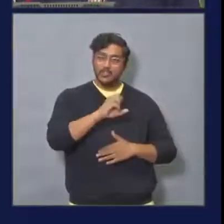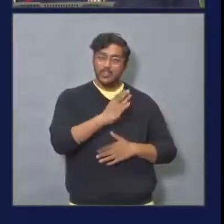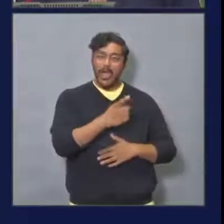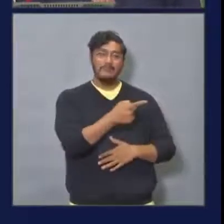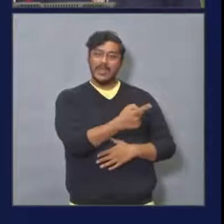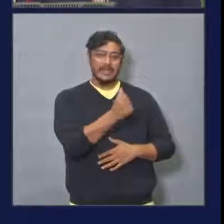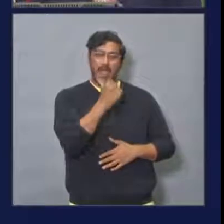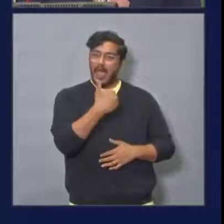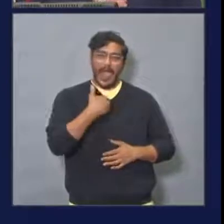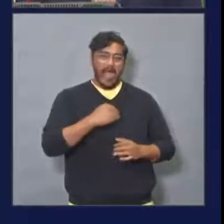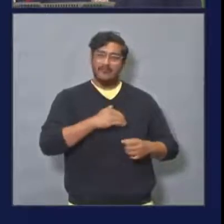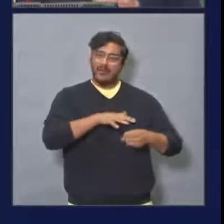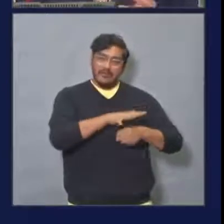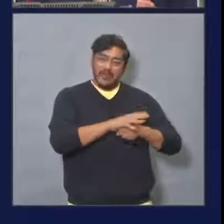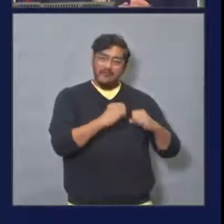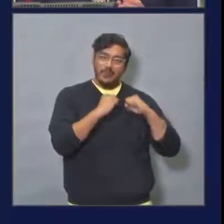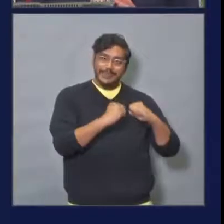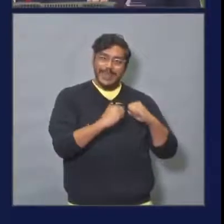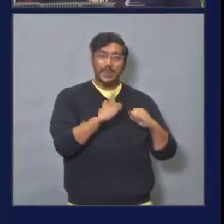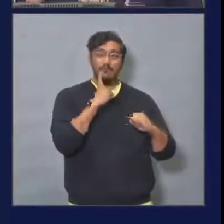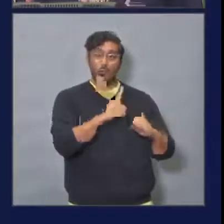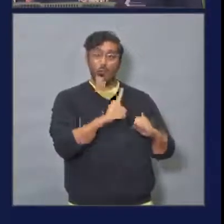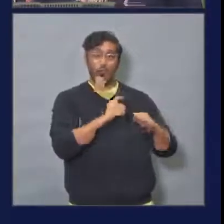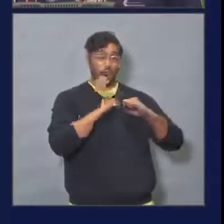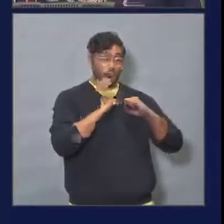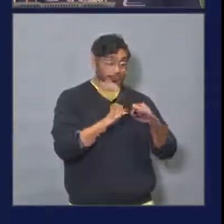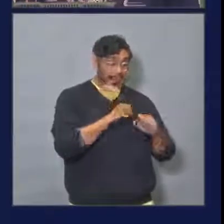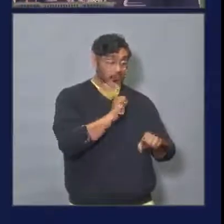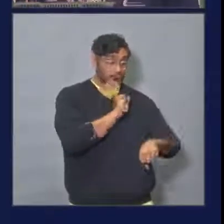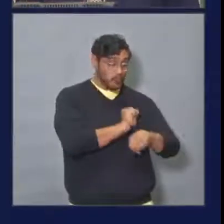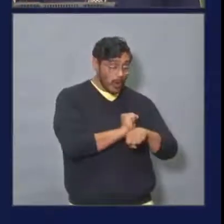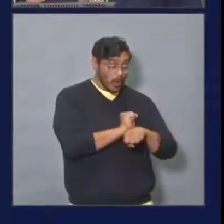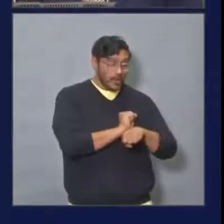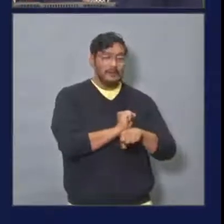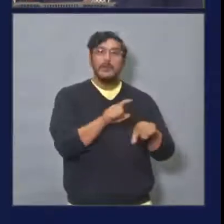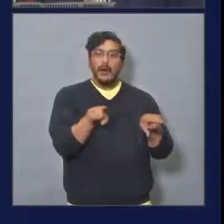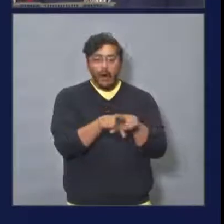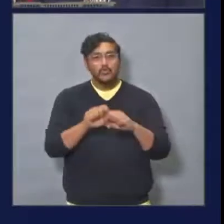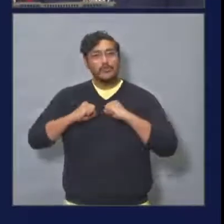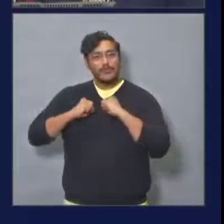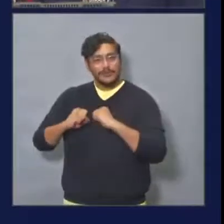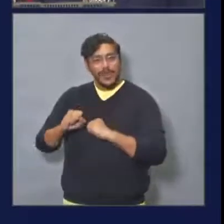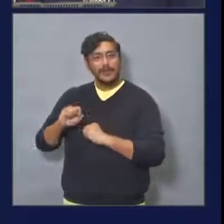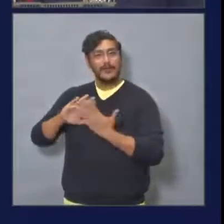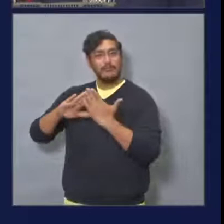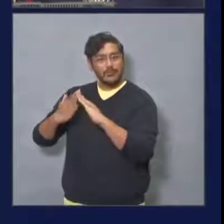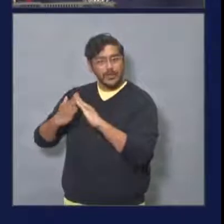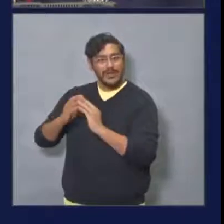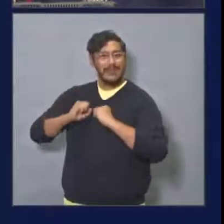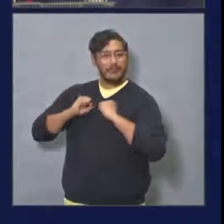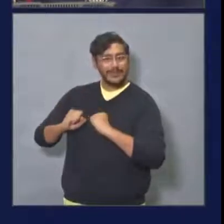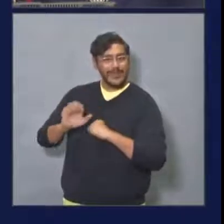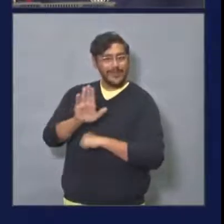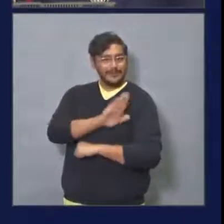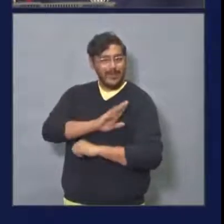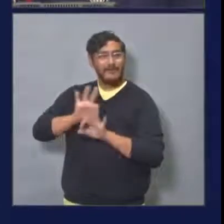protections they need to protect themselves, both at work and then again to protect their community and their families when they go